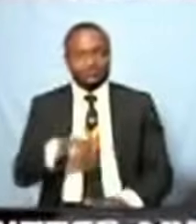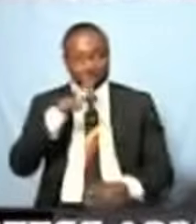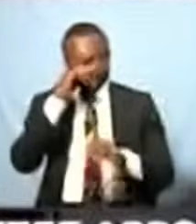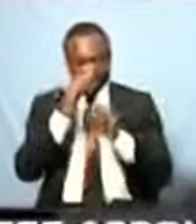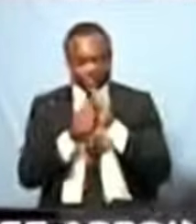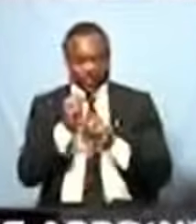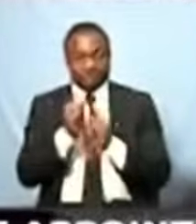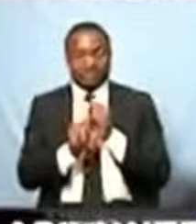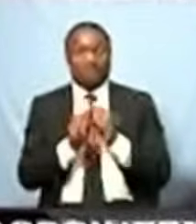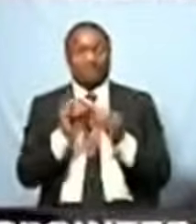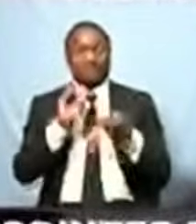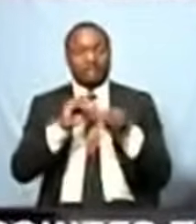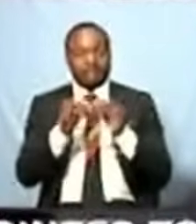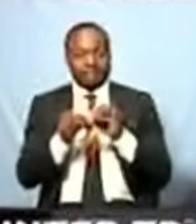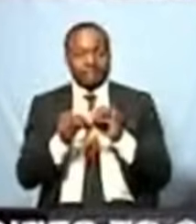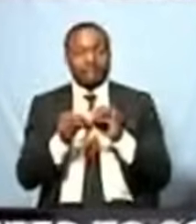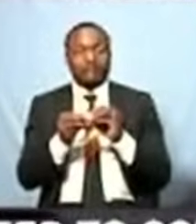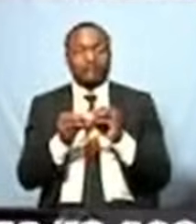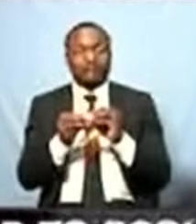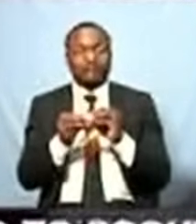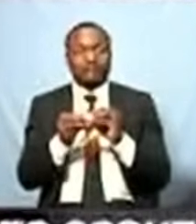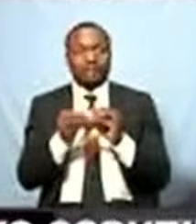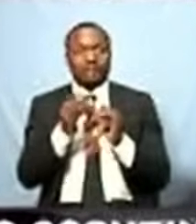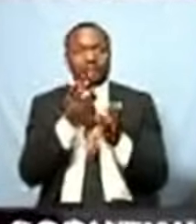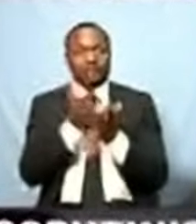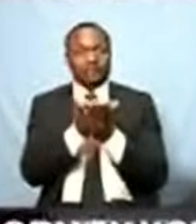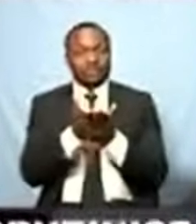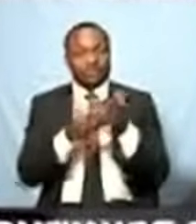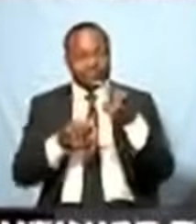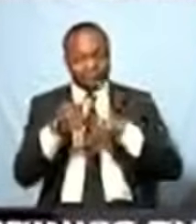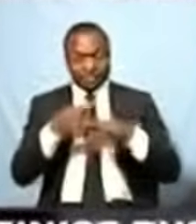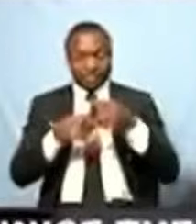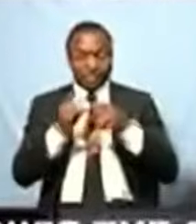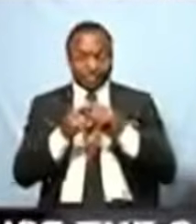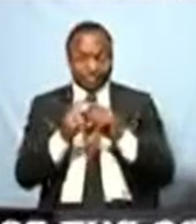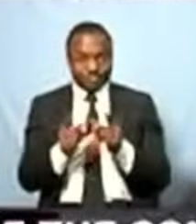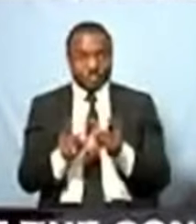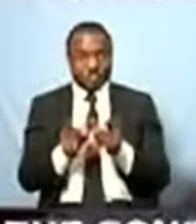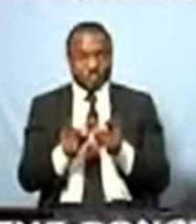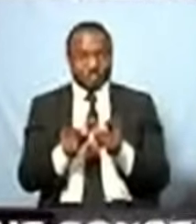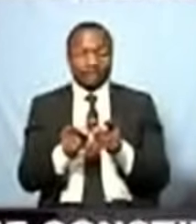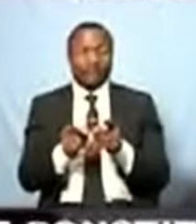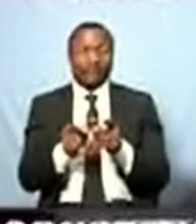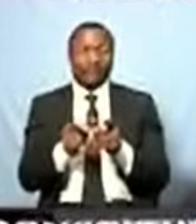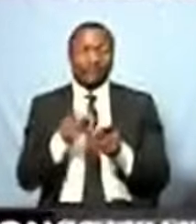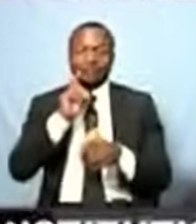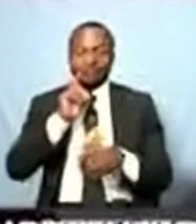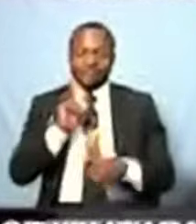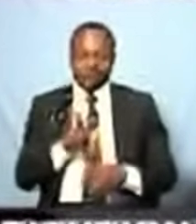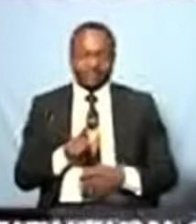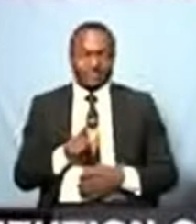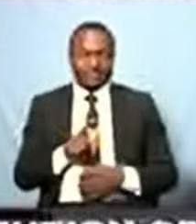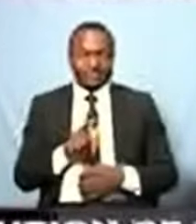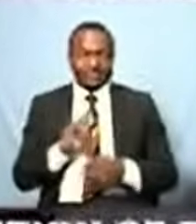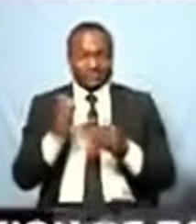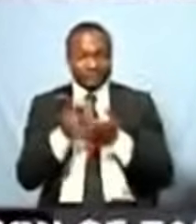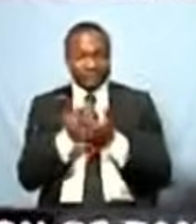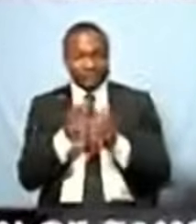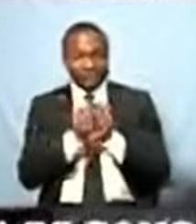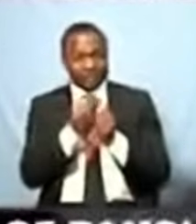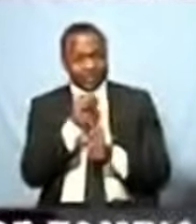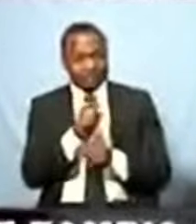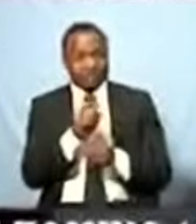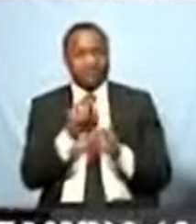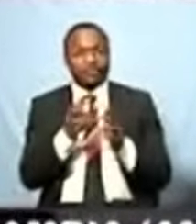to the volume of submissions coming in, but we do beg that we should endeavor to engage with you on